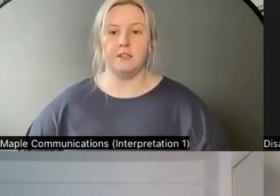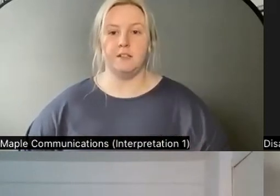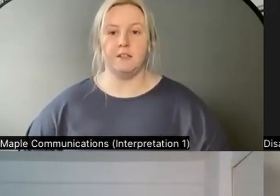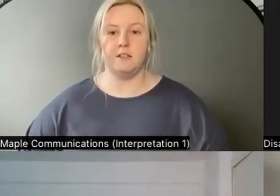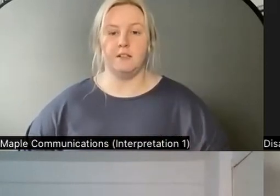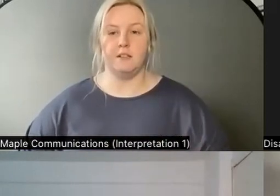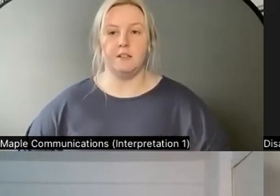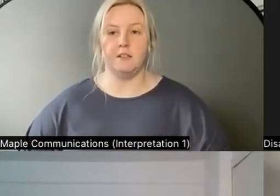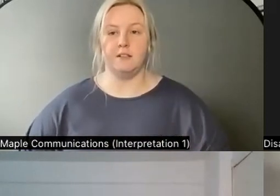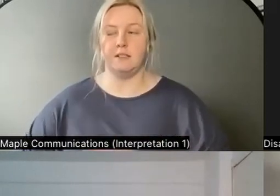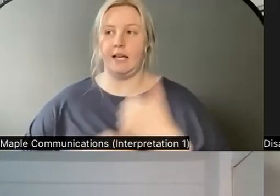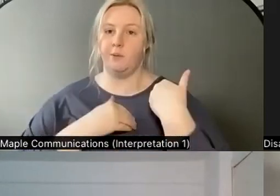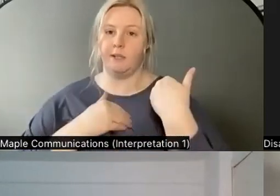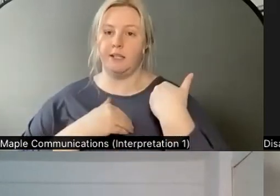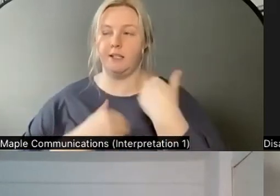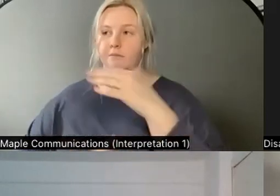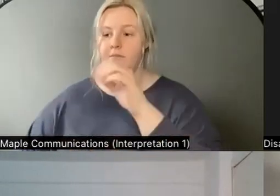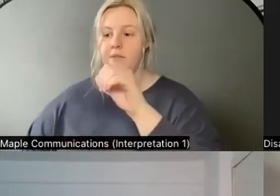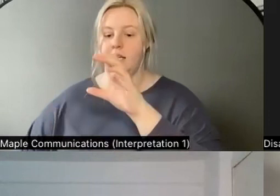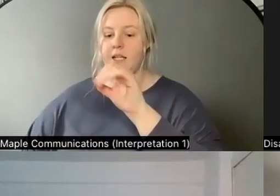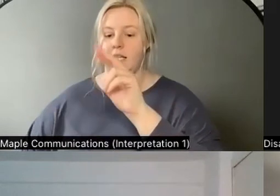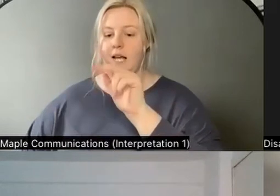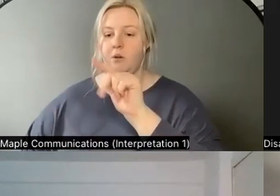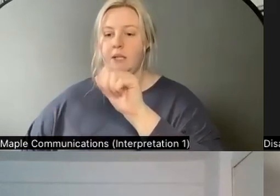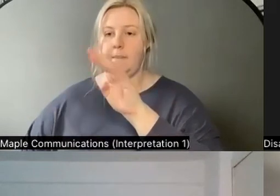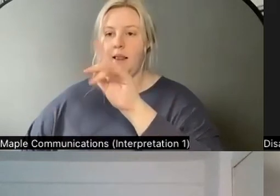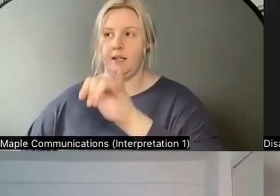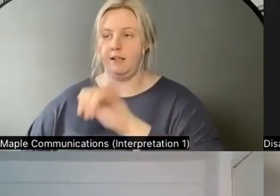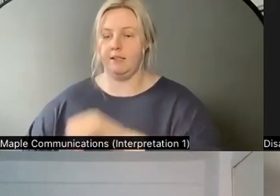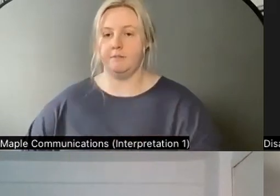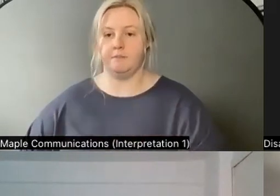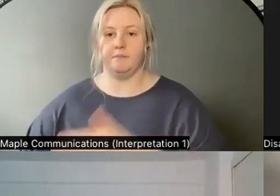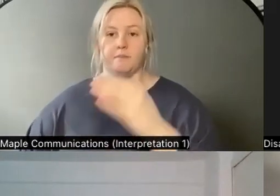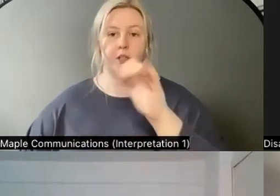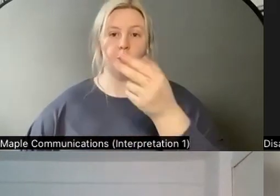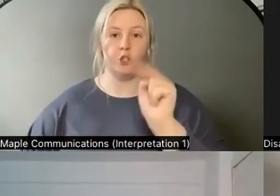Accountability. Accountability. Thank you. John.